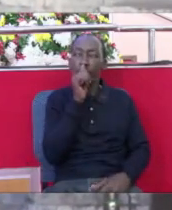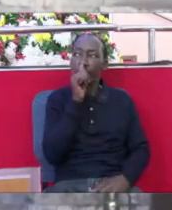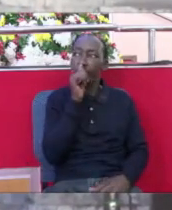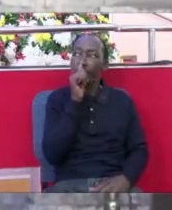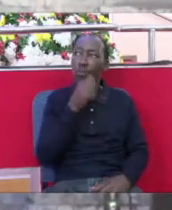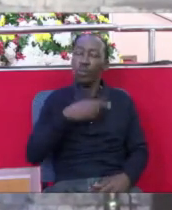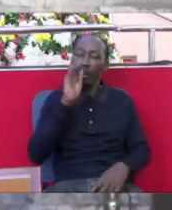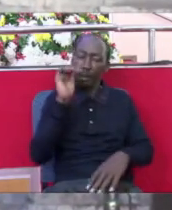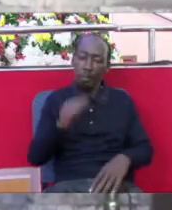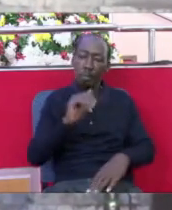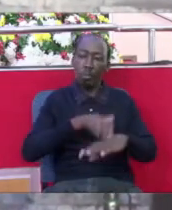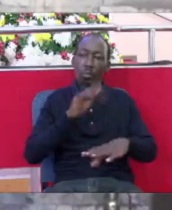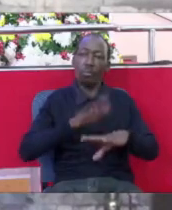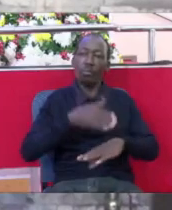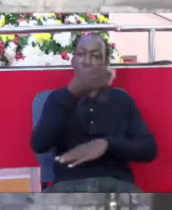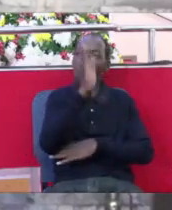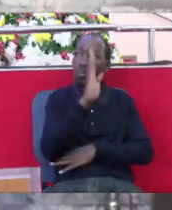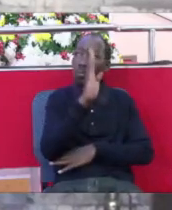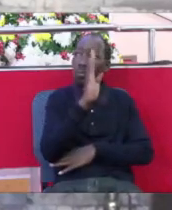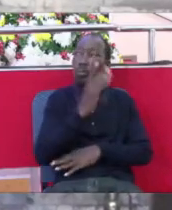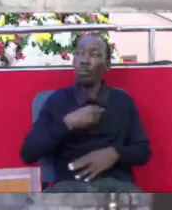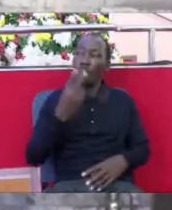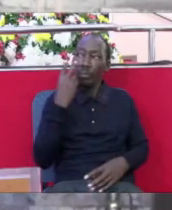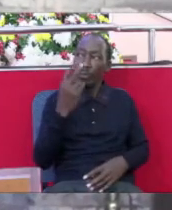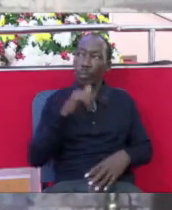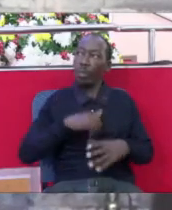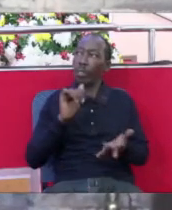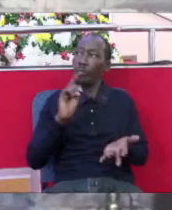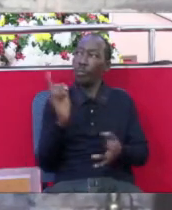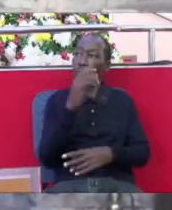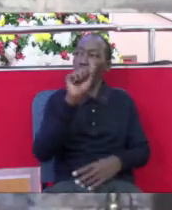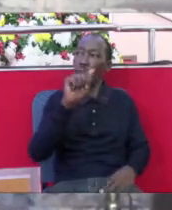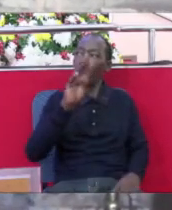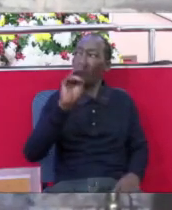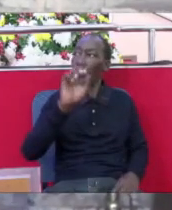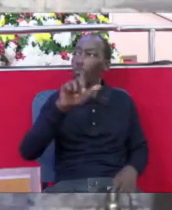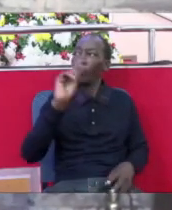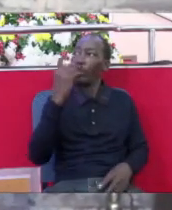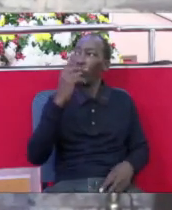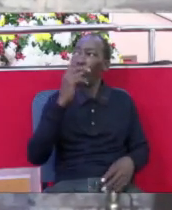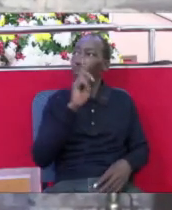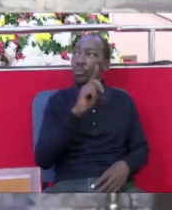We can call on him. And we saw in that first Samuel chapter 7 verse 10. So